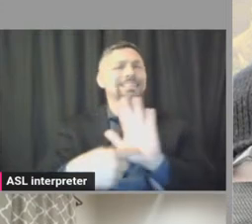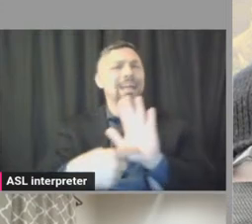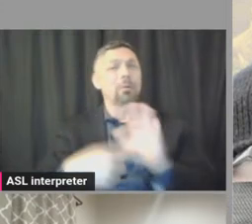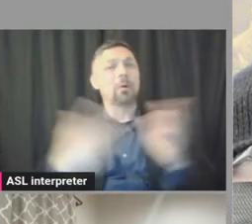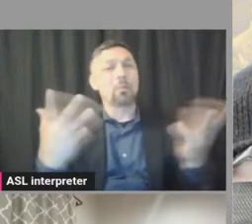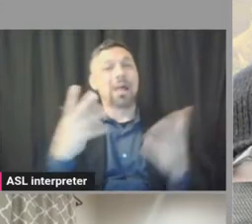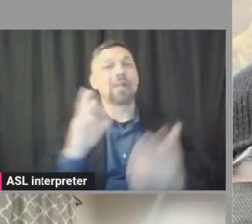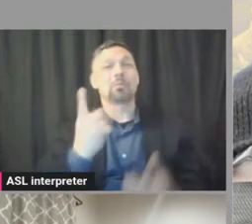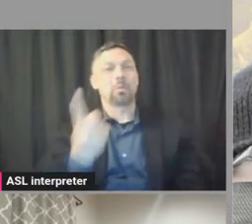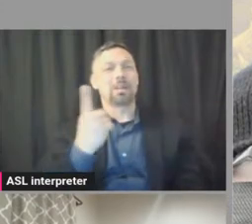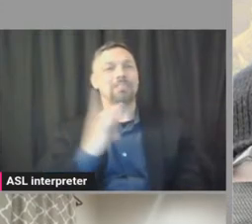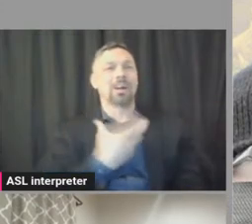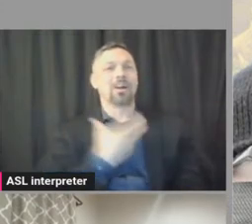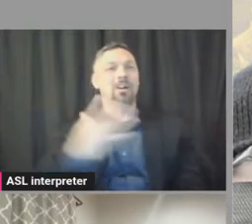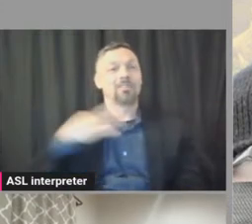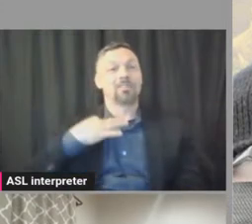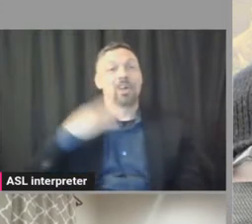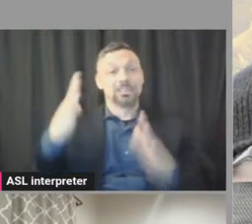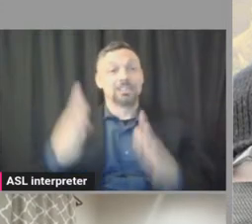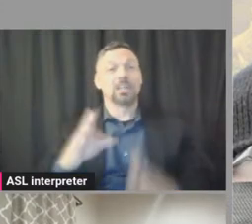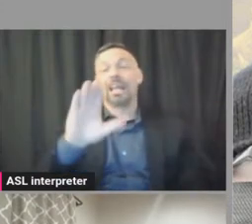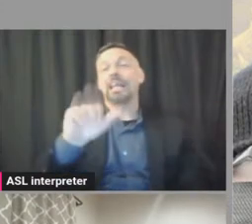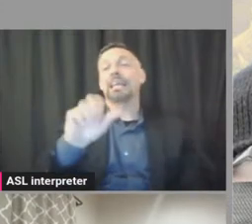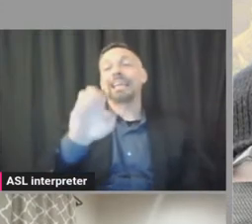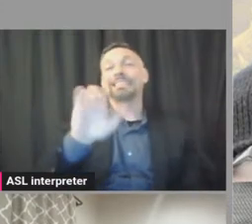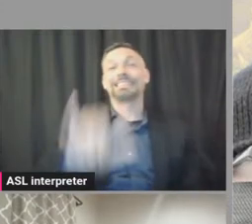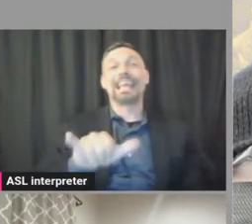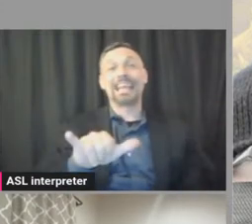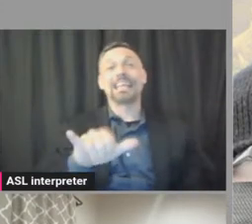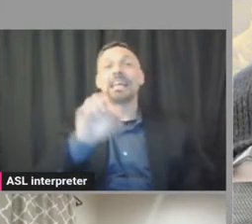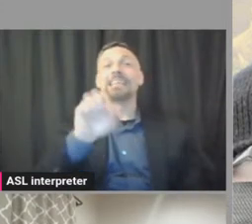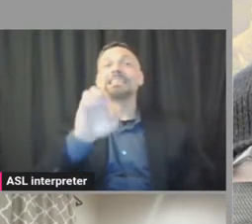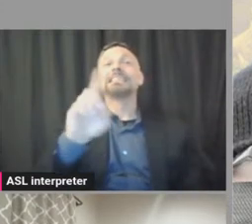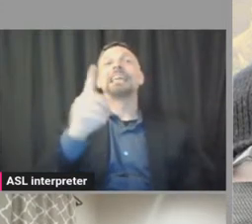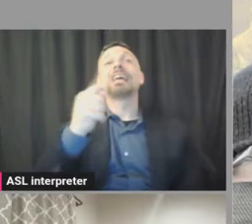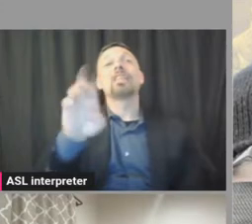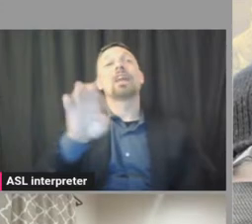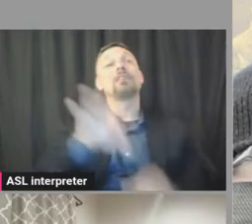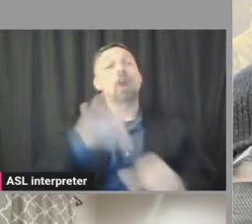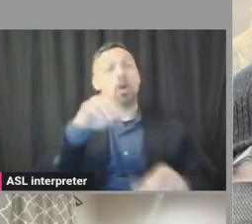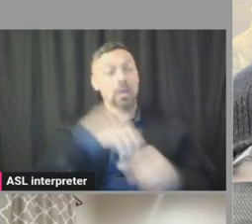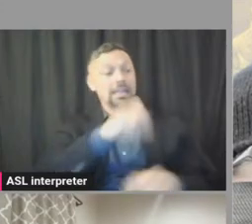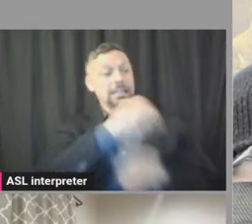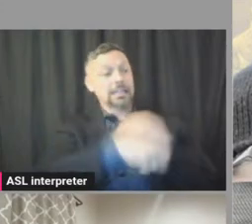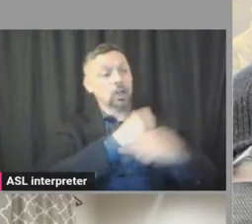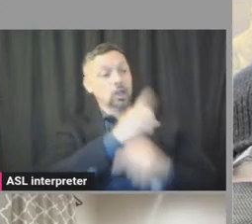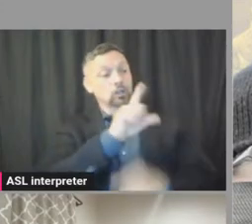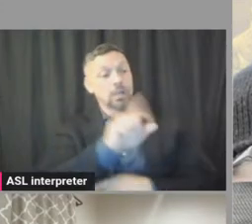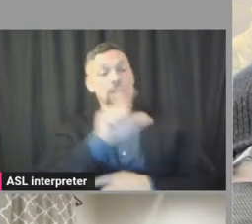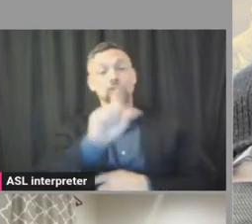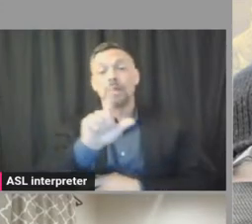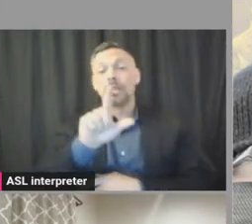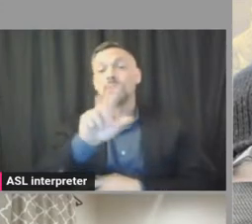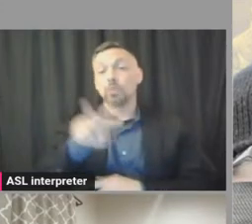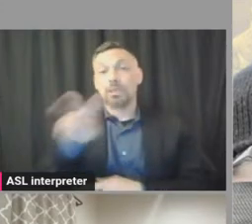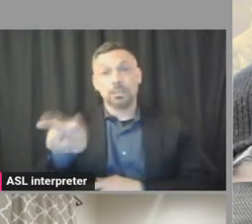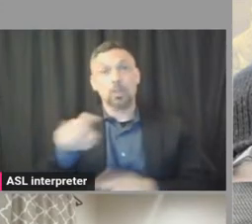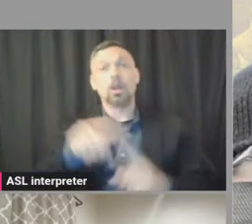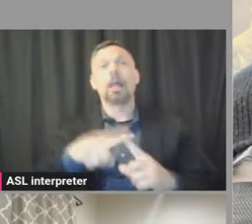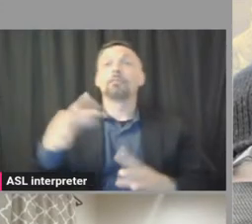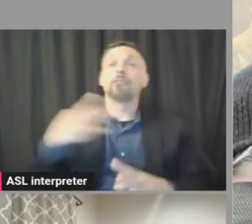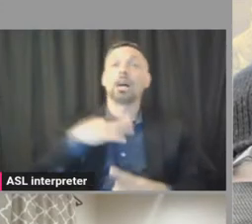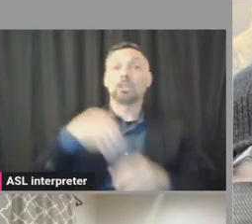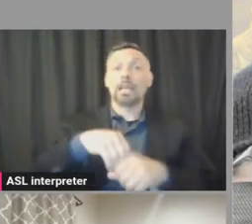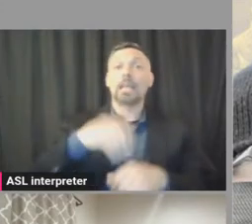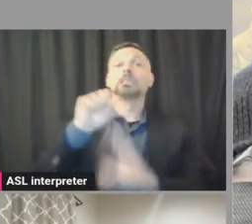one of our volunteers named Casey, who was a Seed the Vote volunteer in 2020 and 2022. She first went to volunteer in